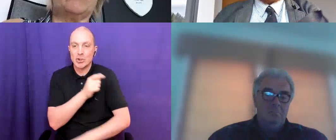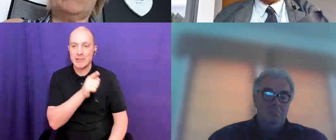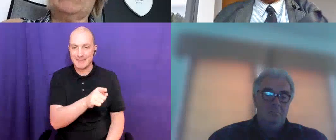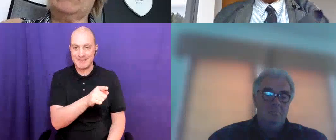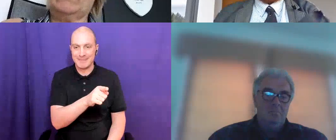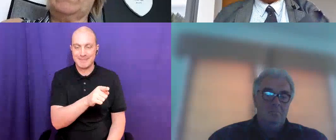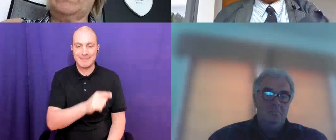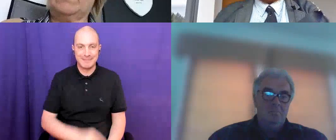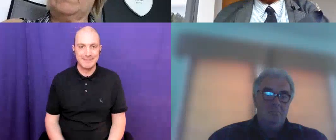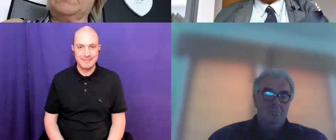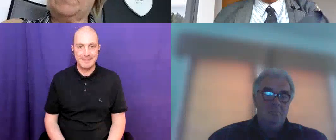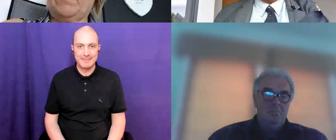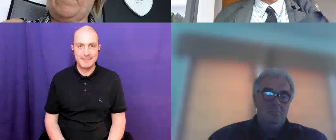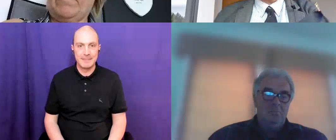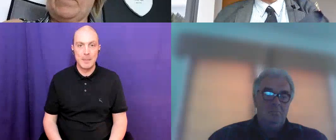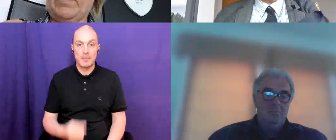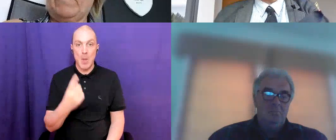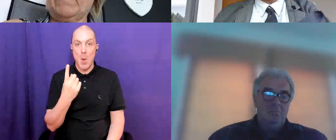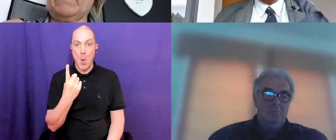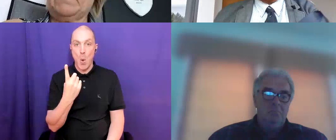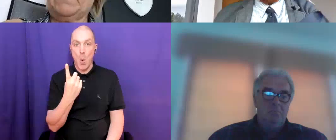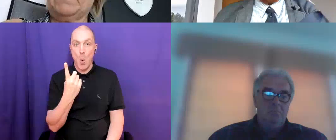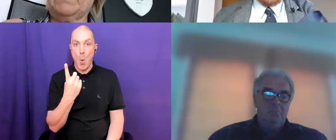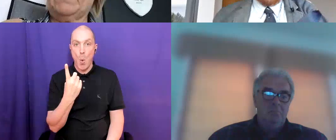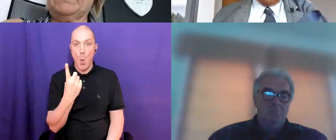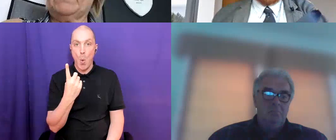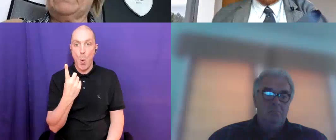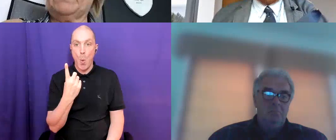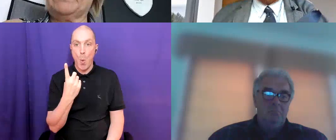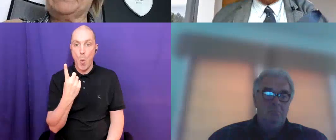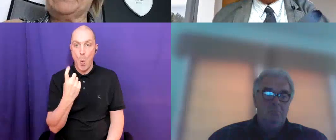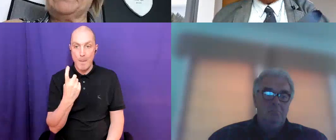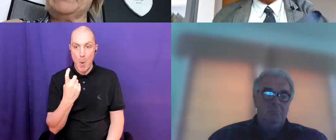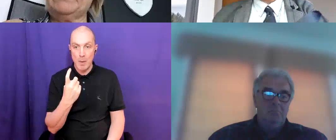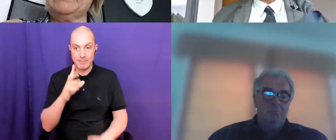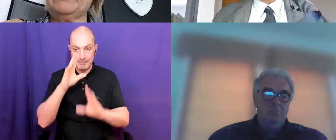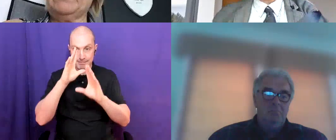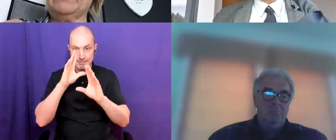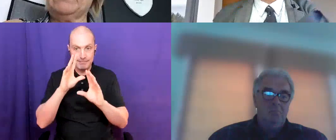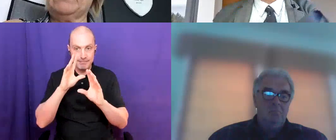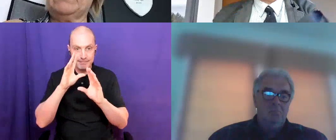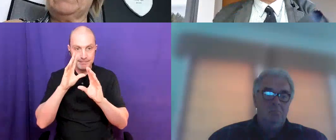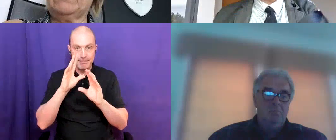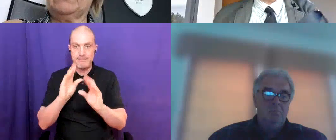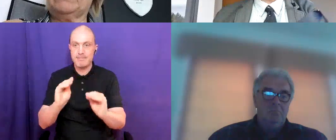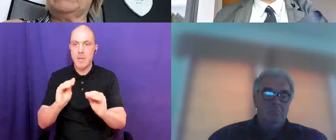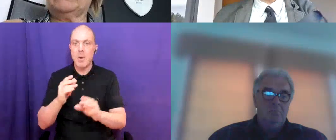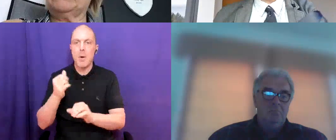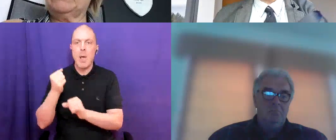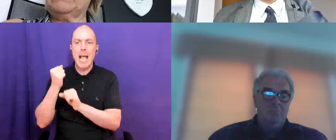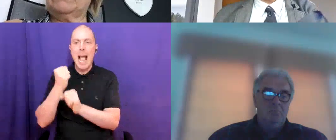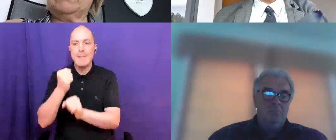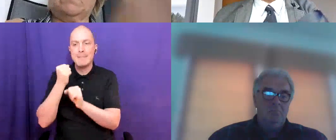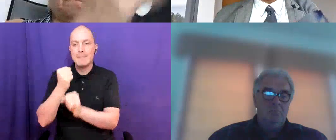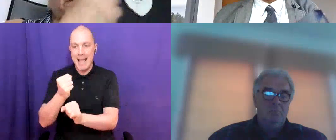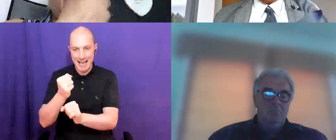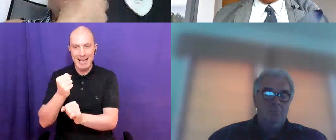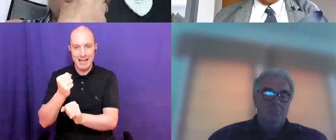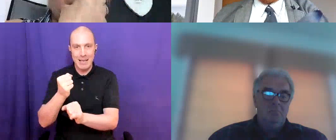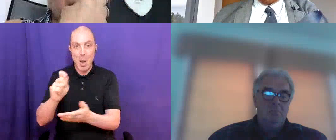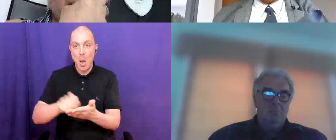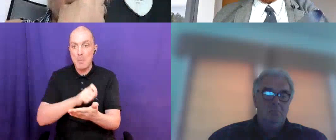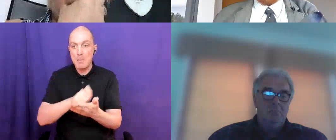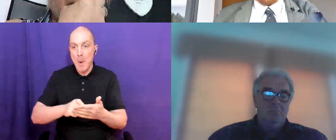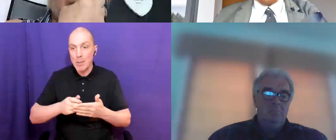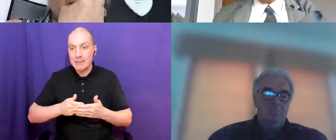Okay, and I'm just going to cover one further piece of advice on the campaigning on polling day. And I mentioned at